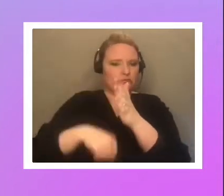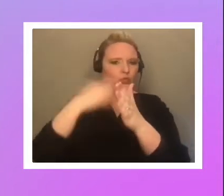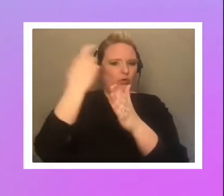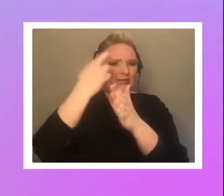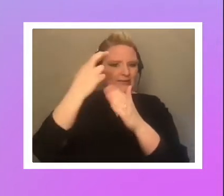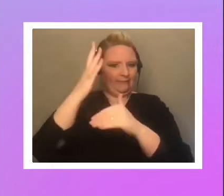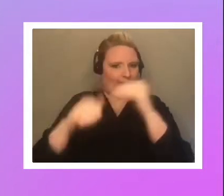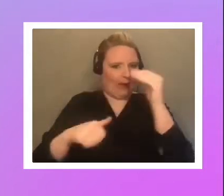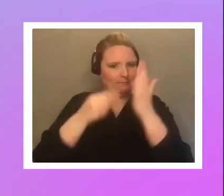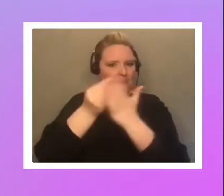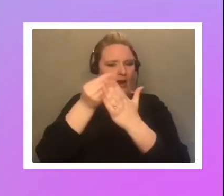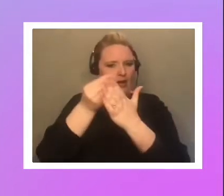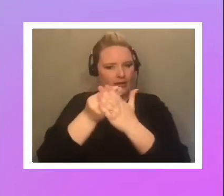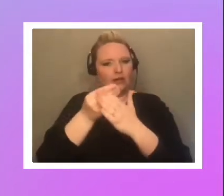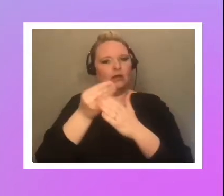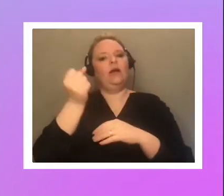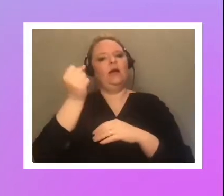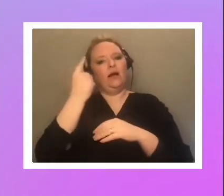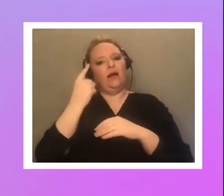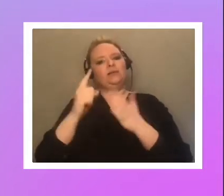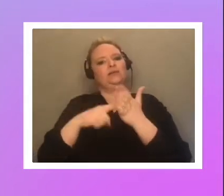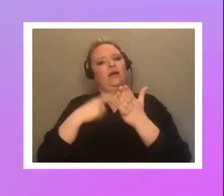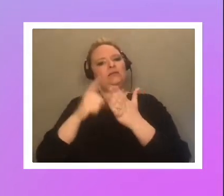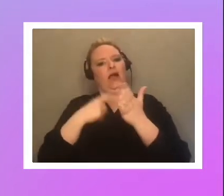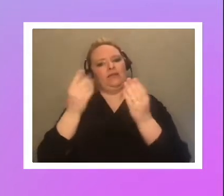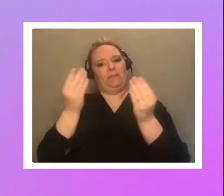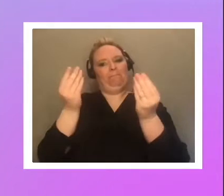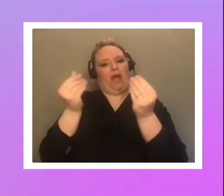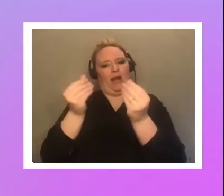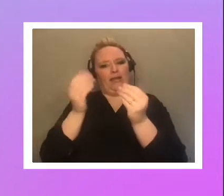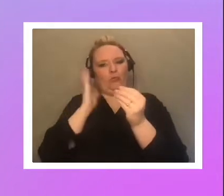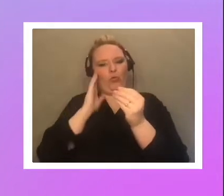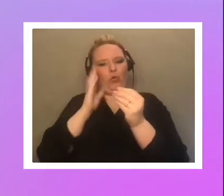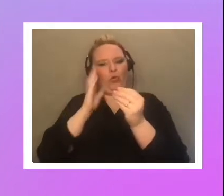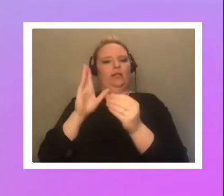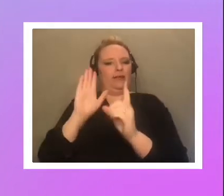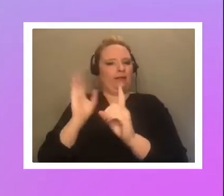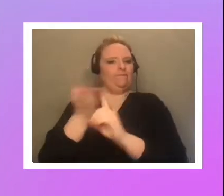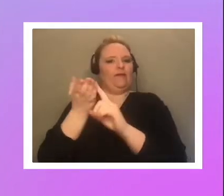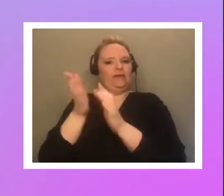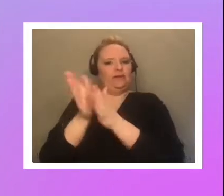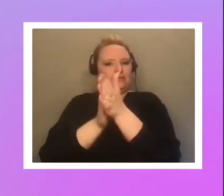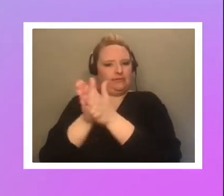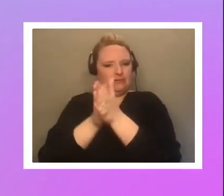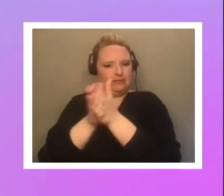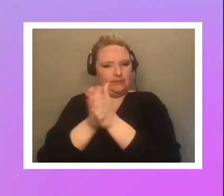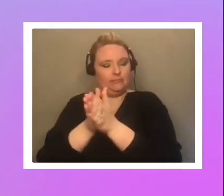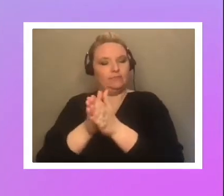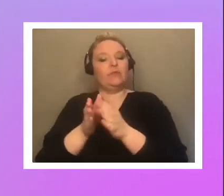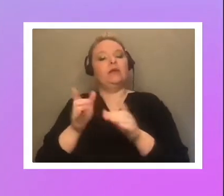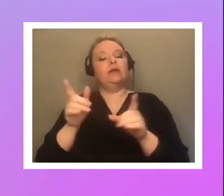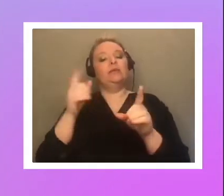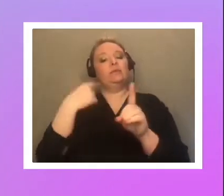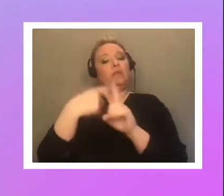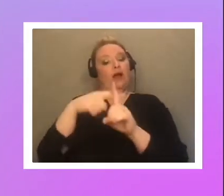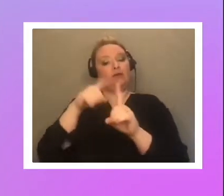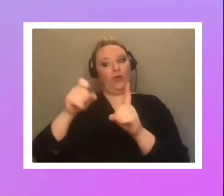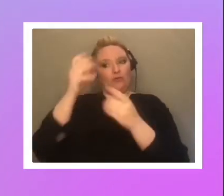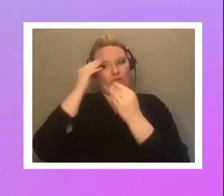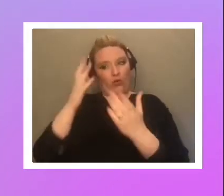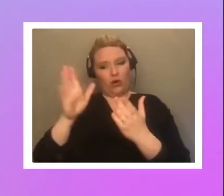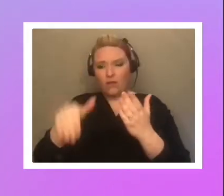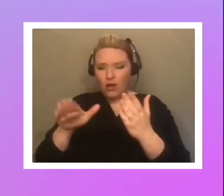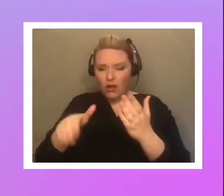but sometimes the bottom line is what gets them. And you'll also want to let them know that it